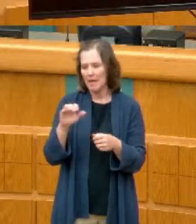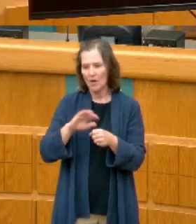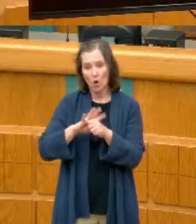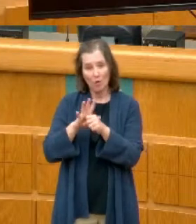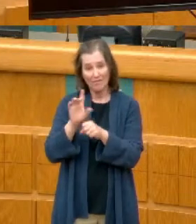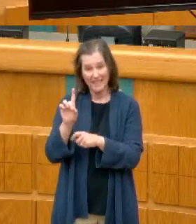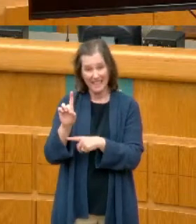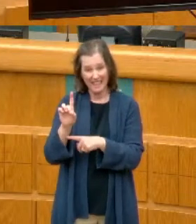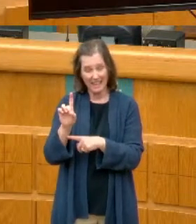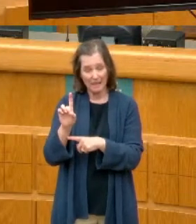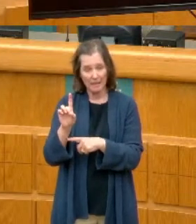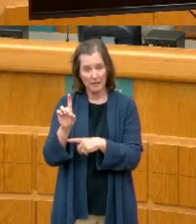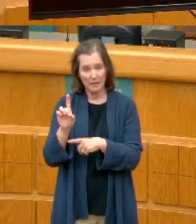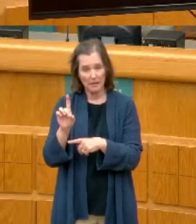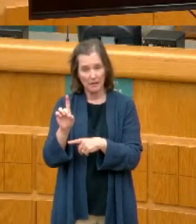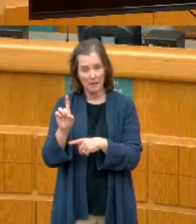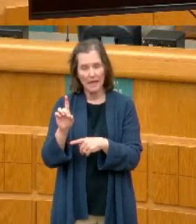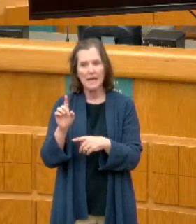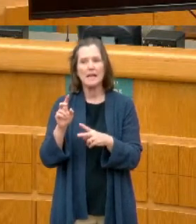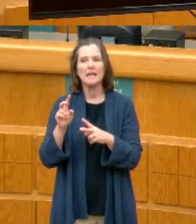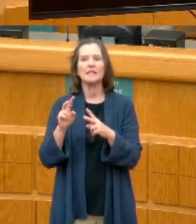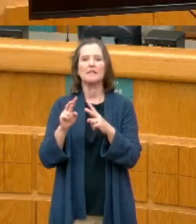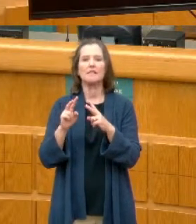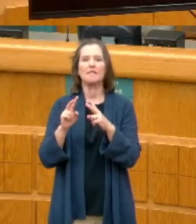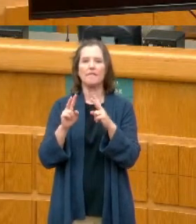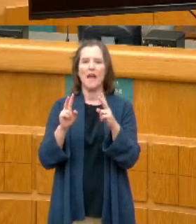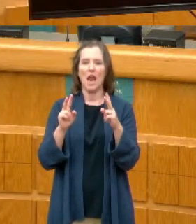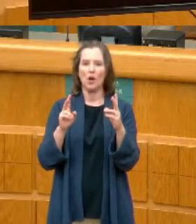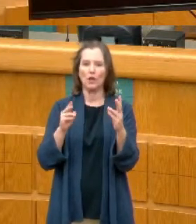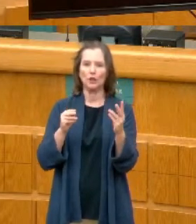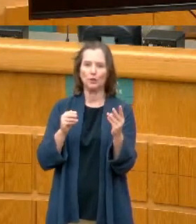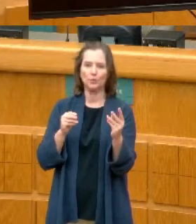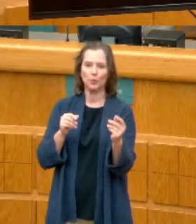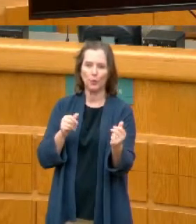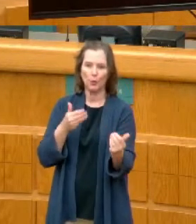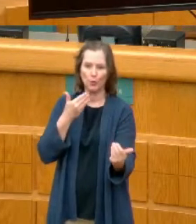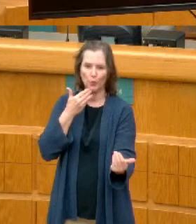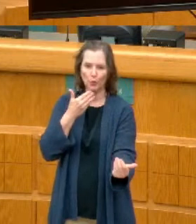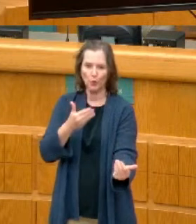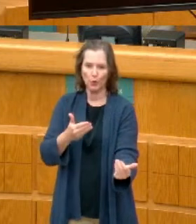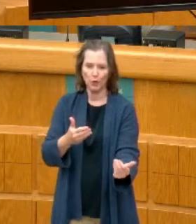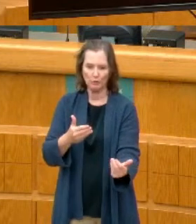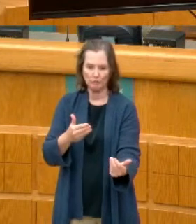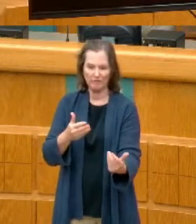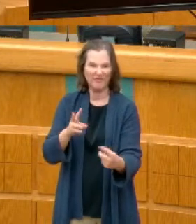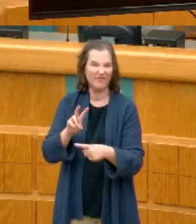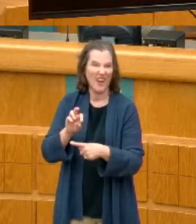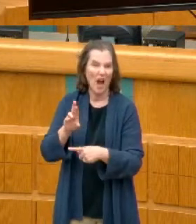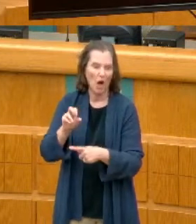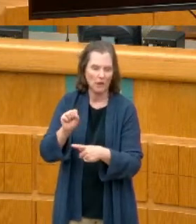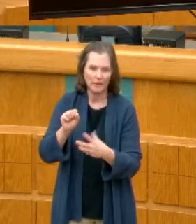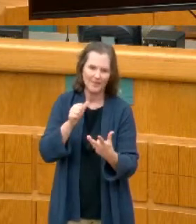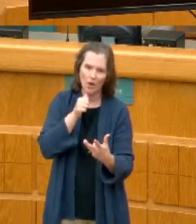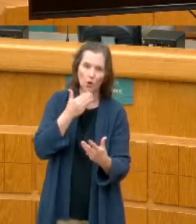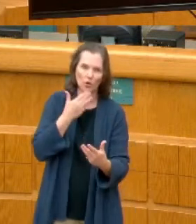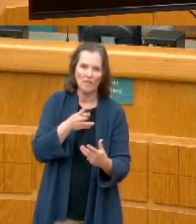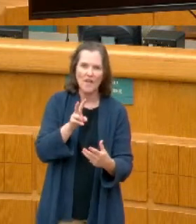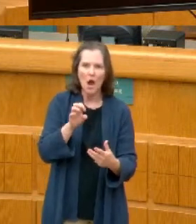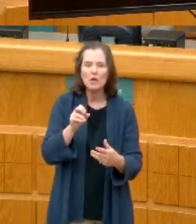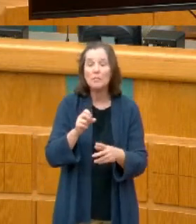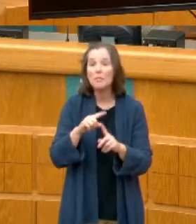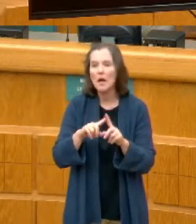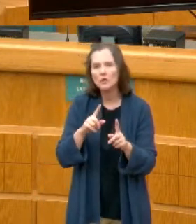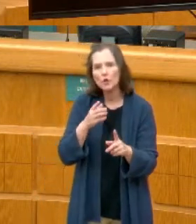variant is very efficient at what it does. It's very good at jumping from host to host, from person to person,